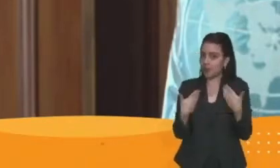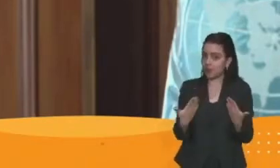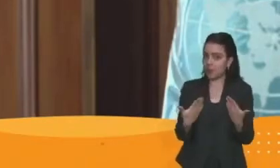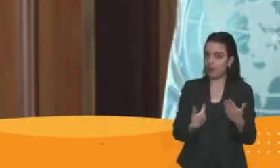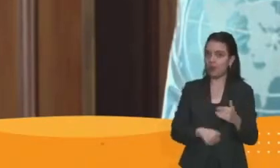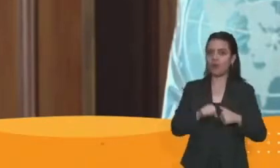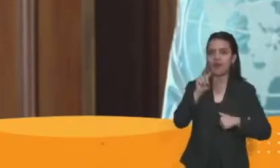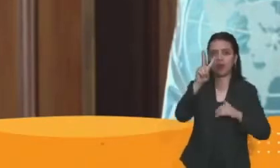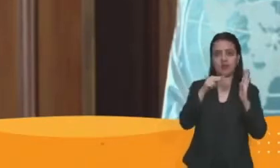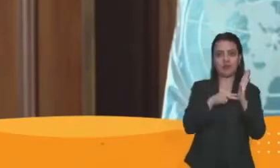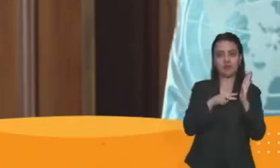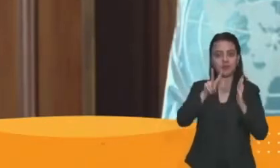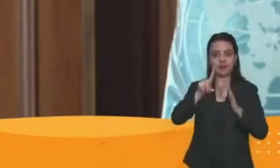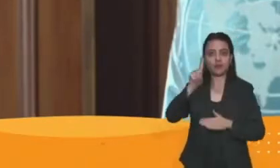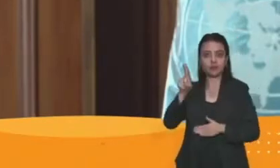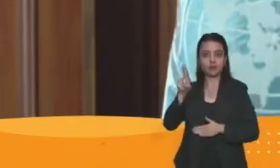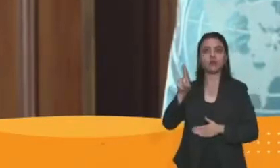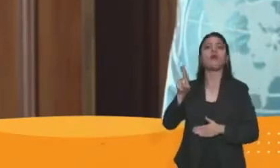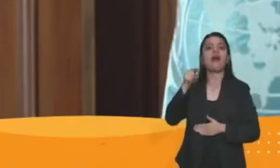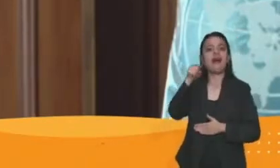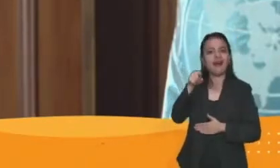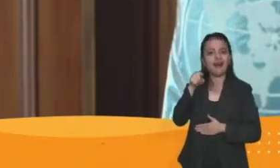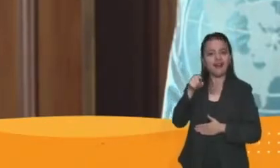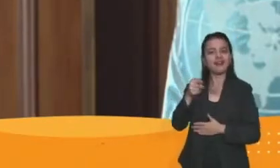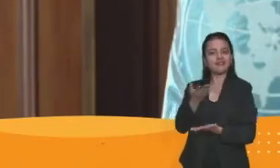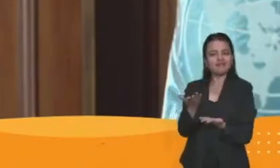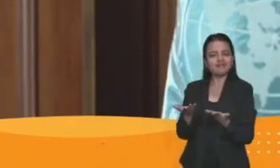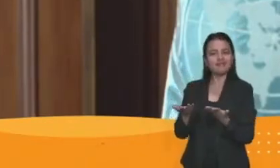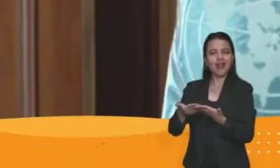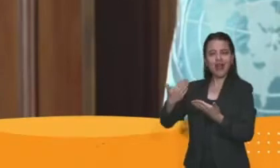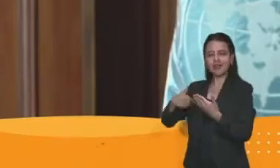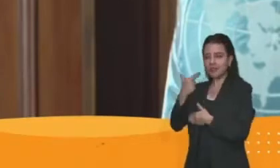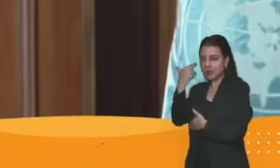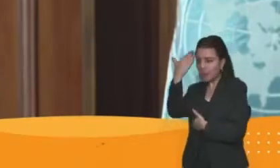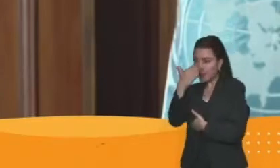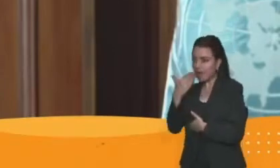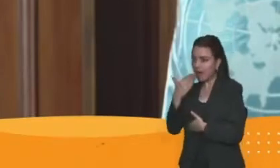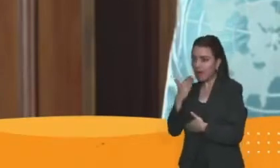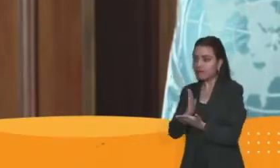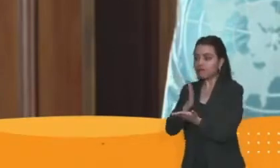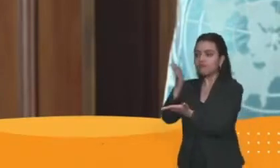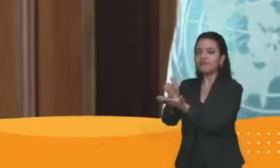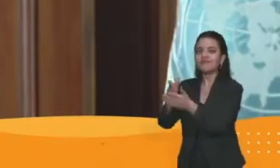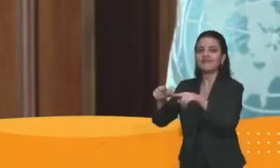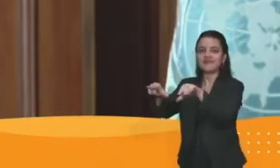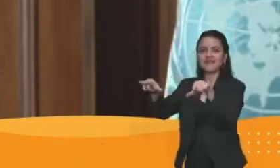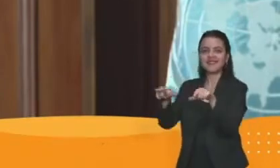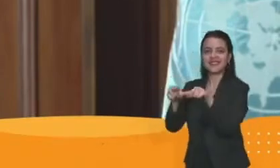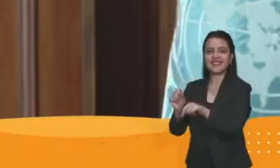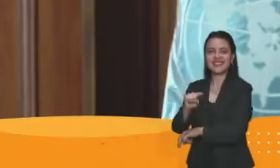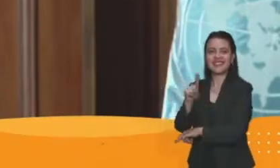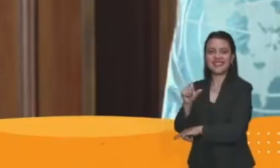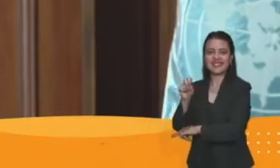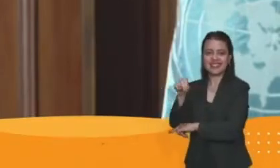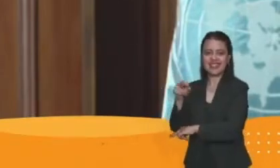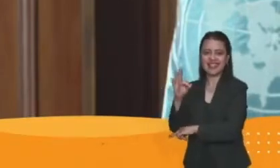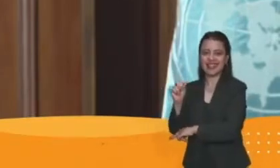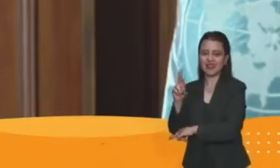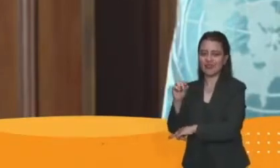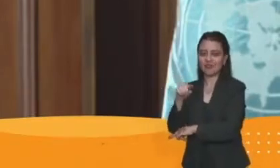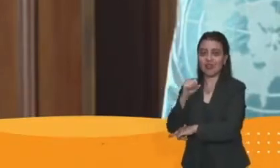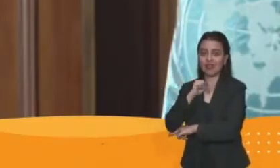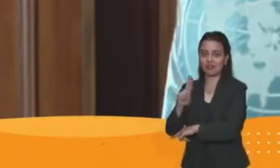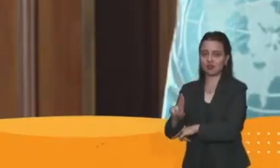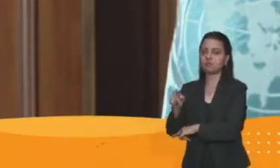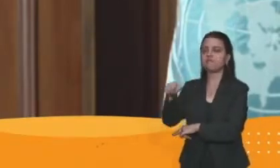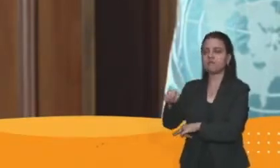Thinking about 2021, ULODC designed a pilot model in the municipality of Santa Rosa del Sur,